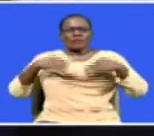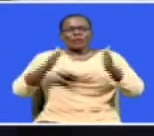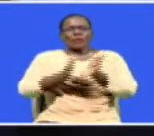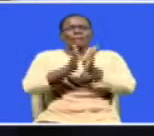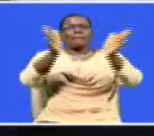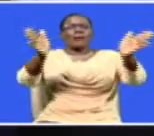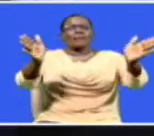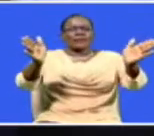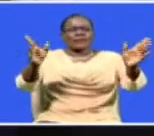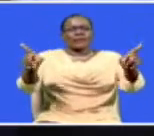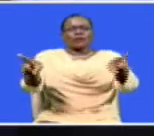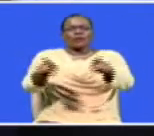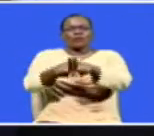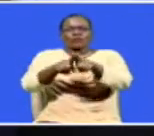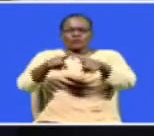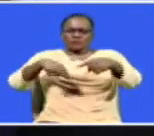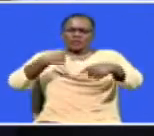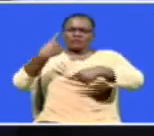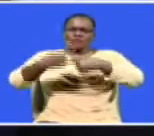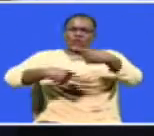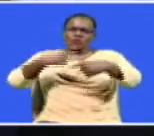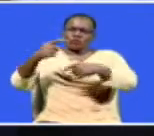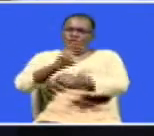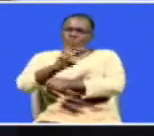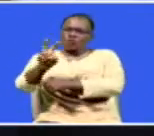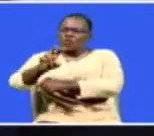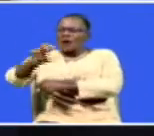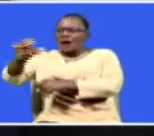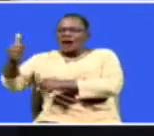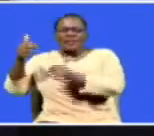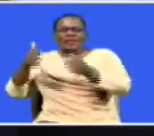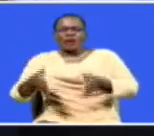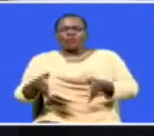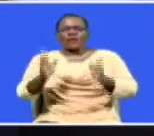public, and we will continue to explore all